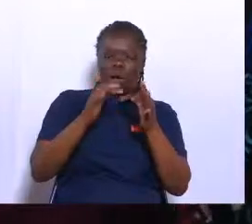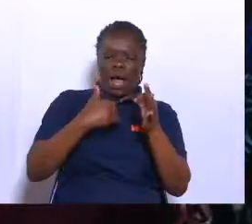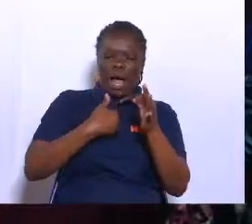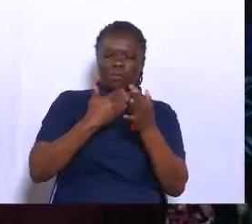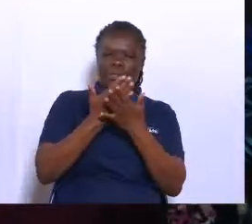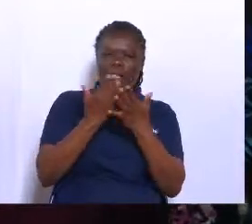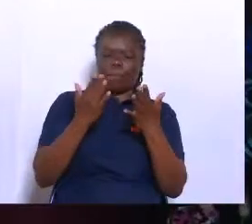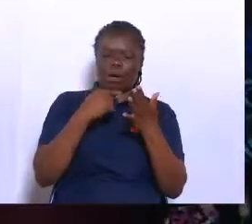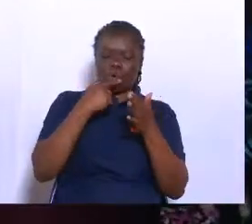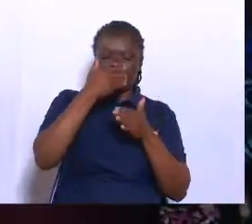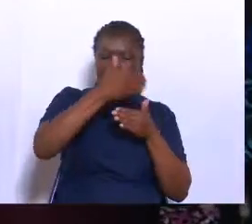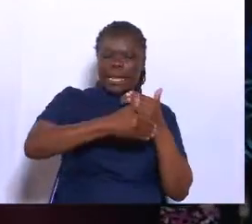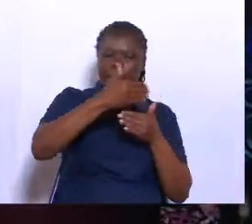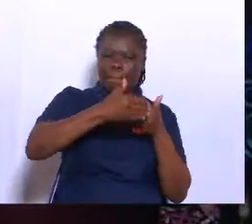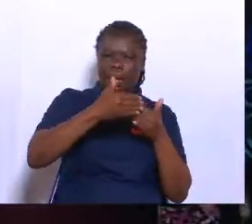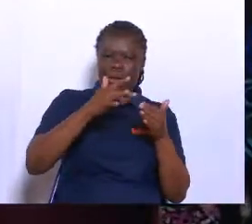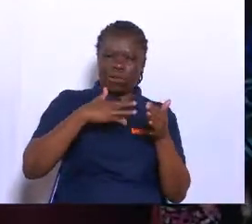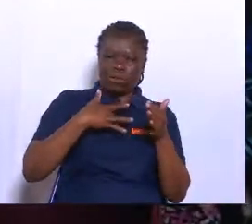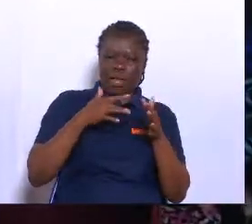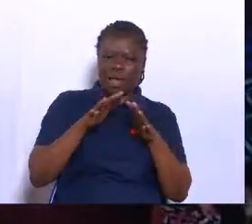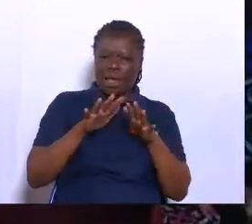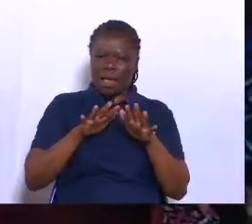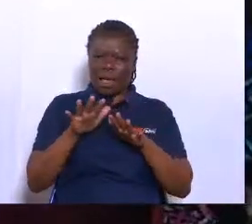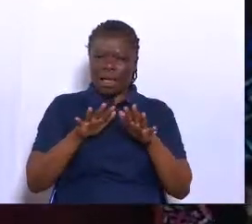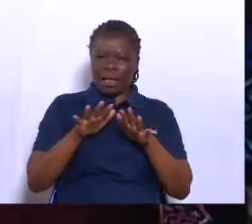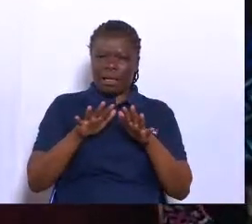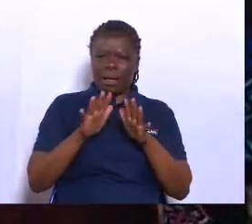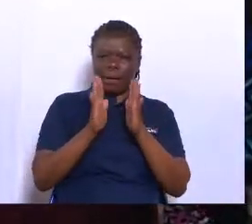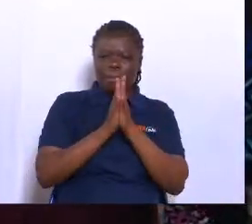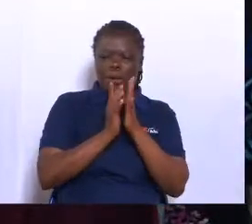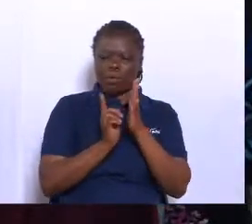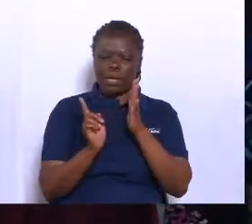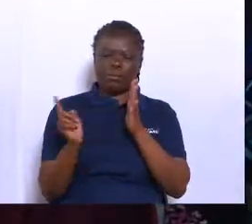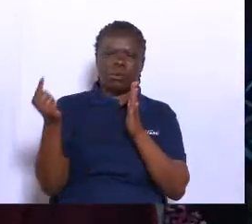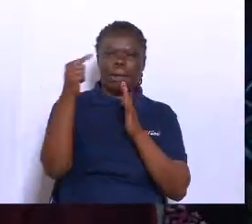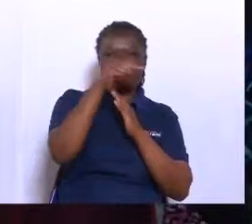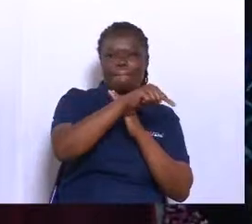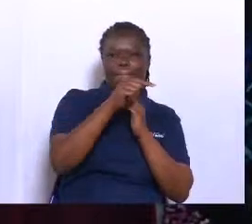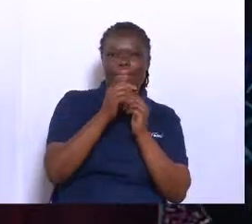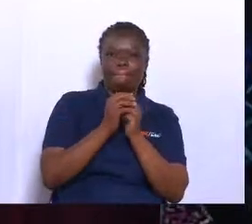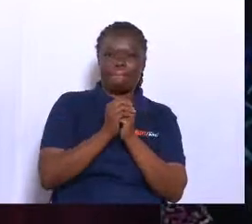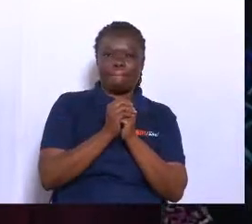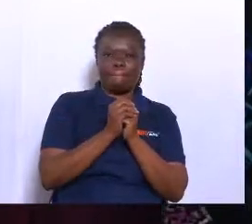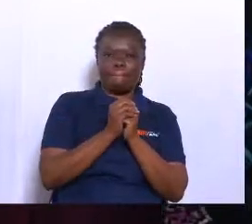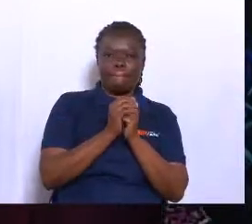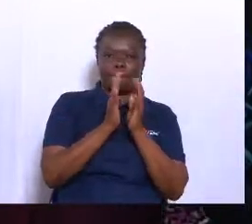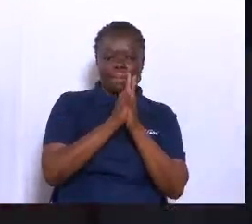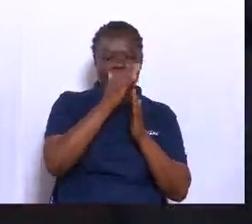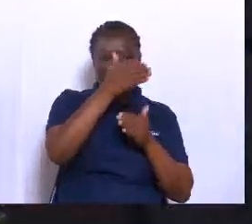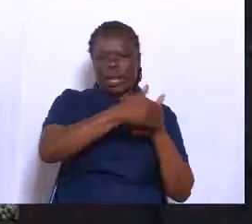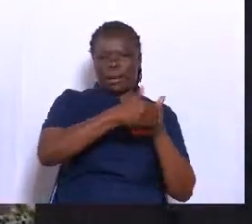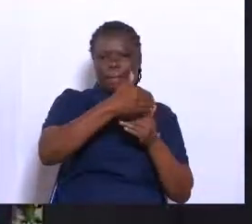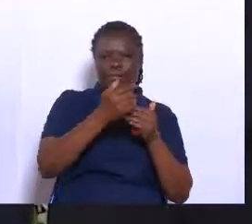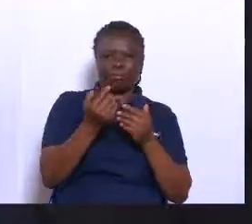karibu na mmoja ambaye unaona na sita sita. Naomba umuombe aje.